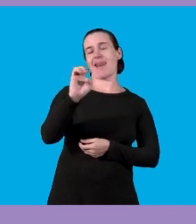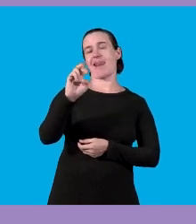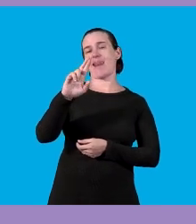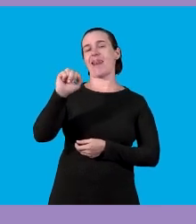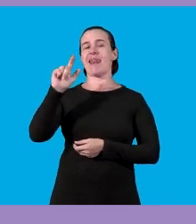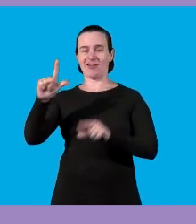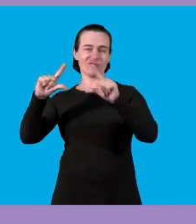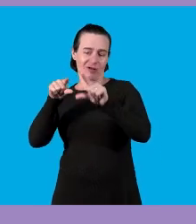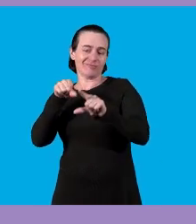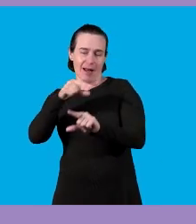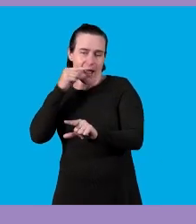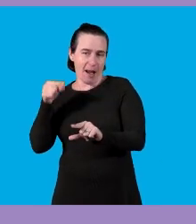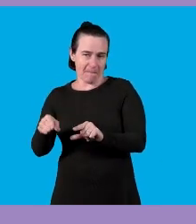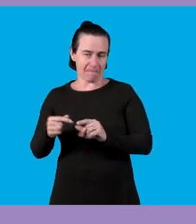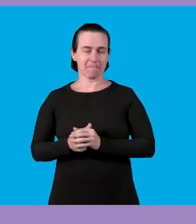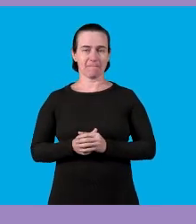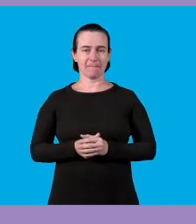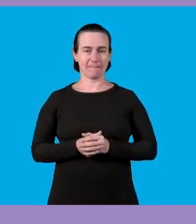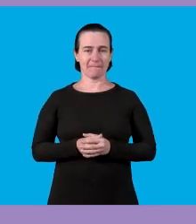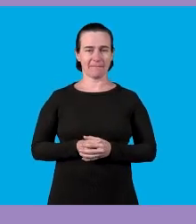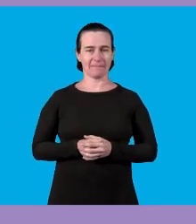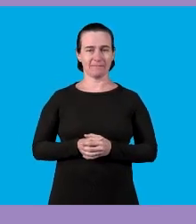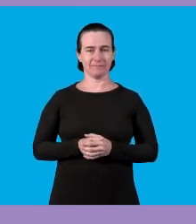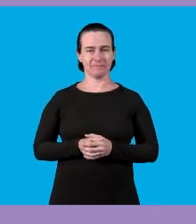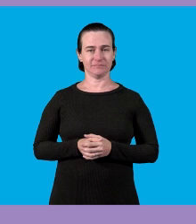equilateral triangle.